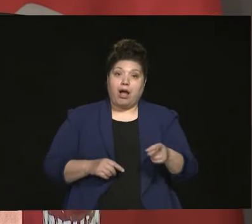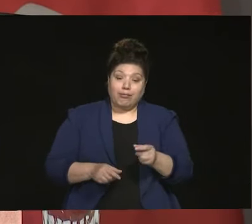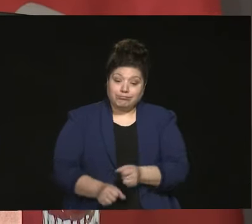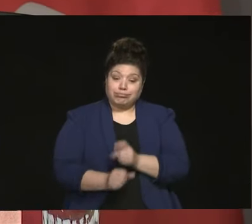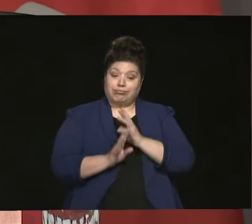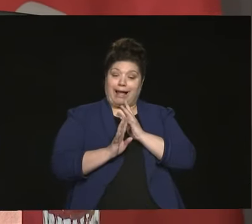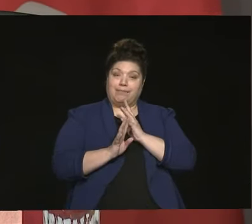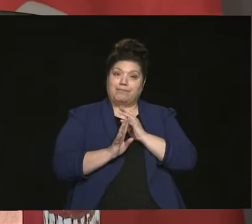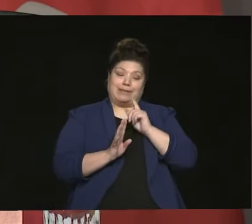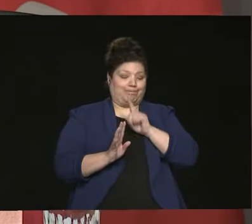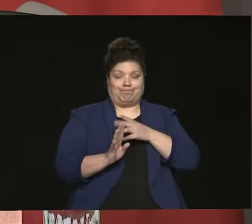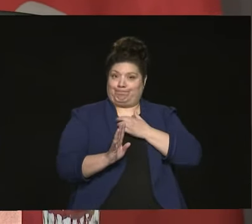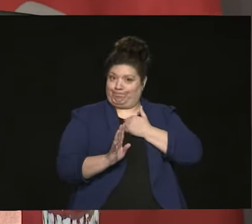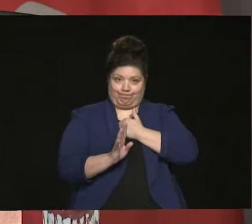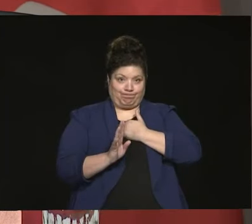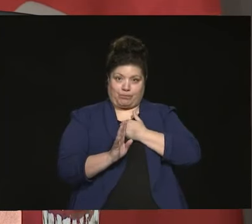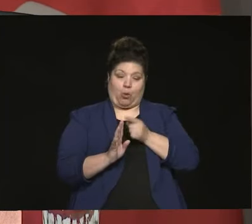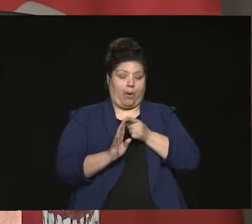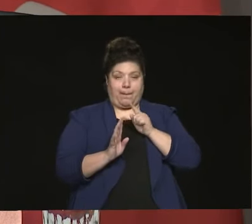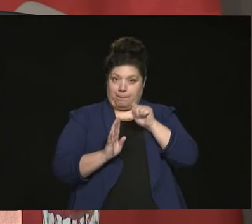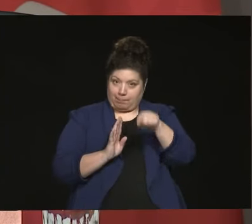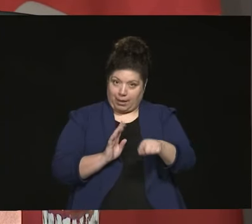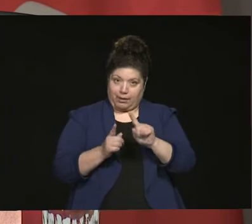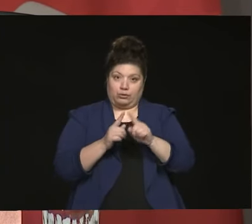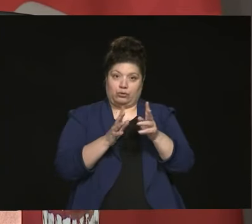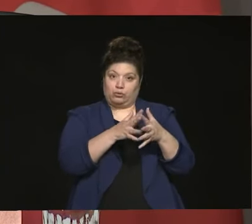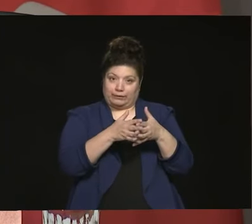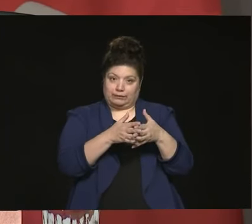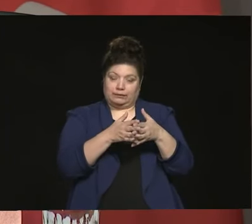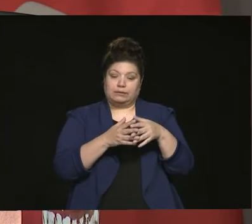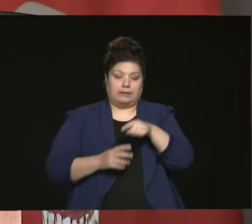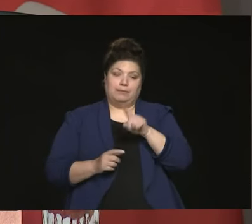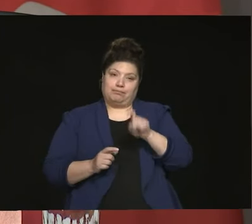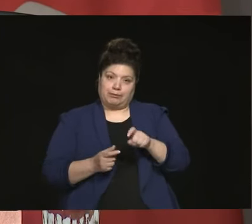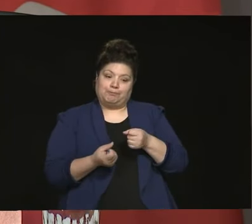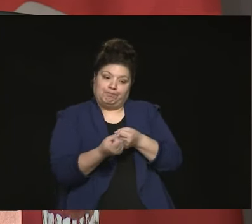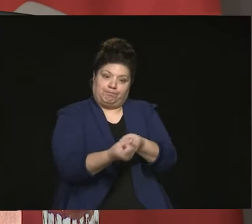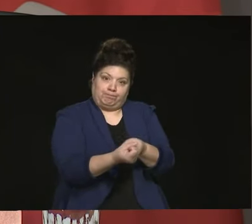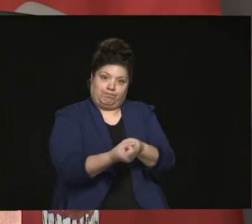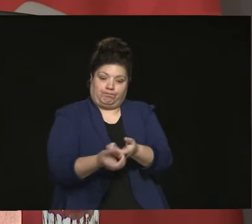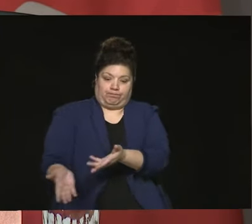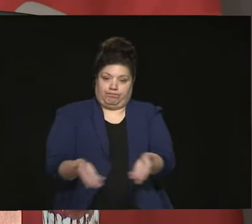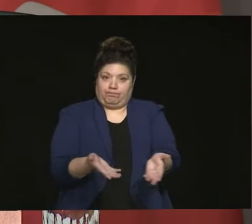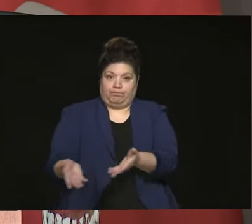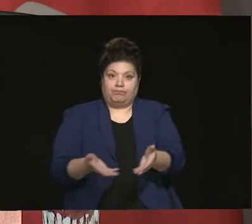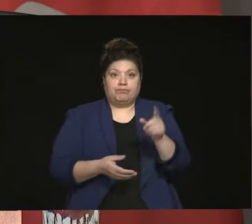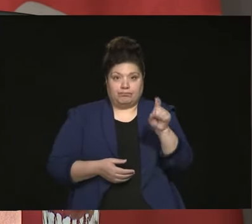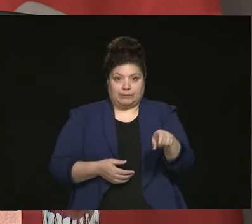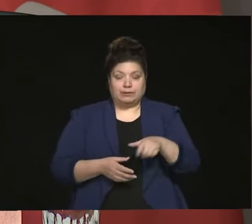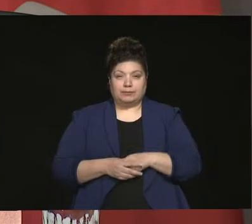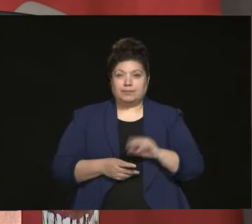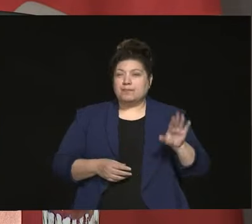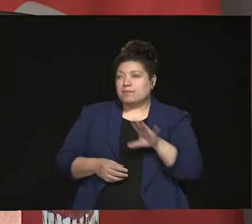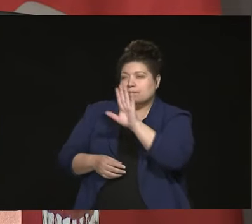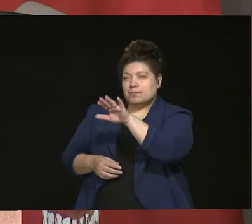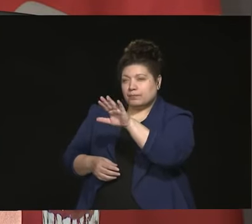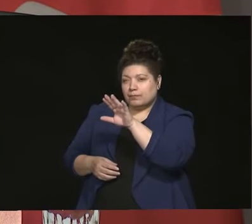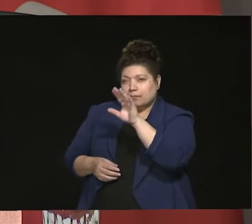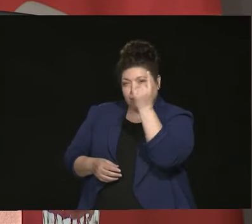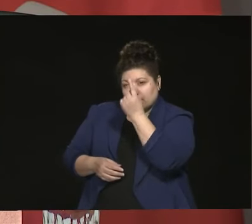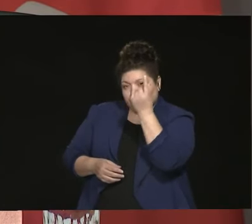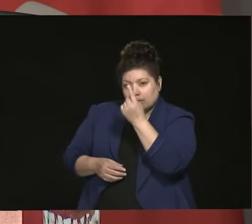Qu'est-ce que ça veut dire précisément? C'est qu'ils sont pas, ils renvoient plus les migrants dans leur pays d'origine? Question: Are they not sending migrants